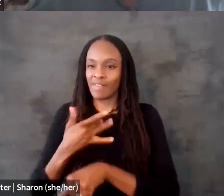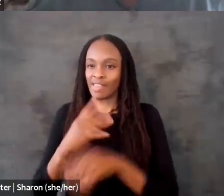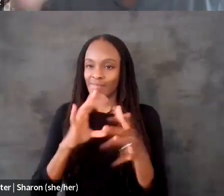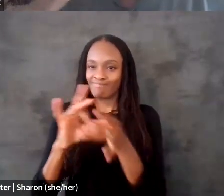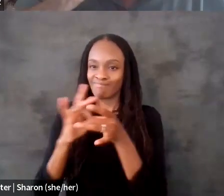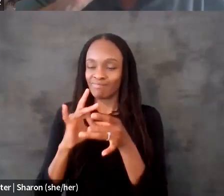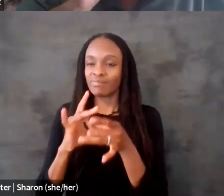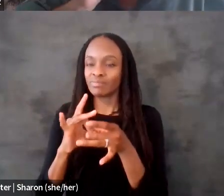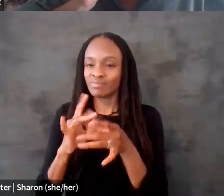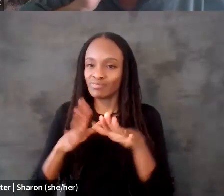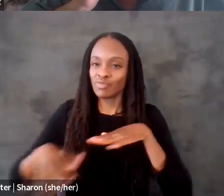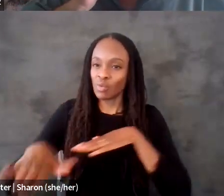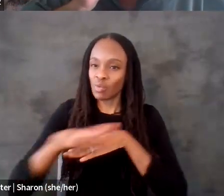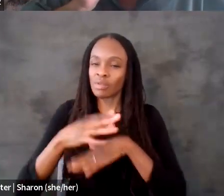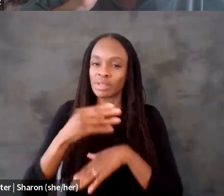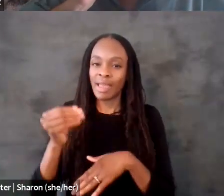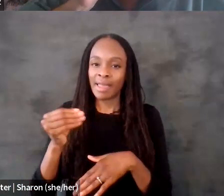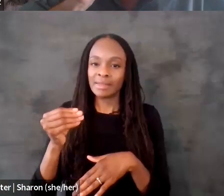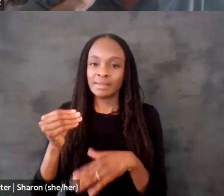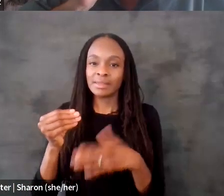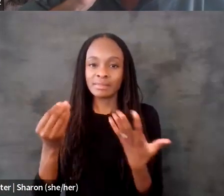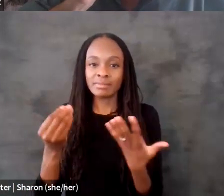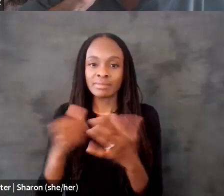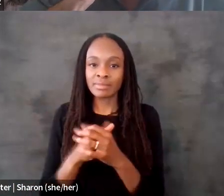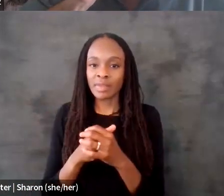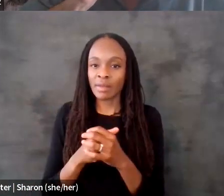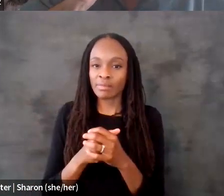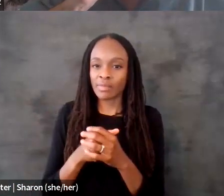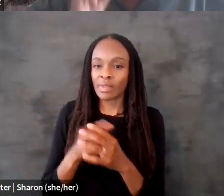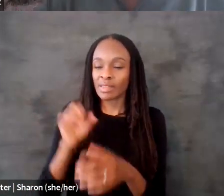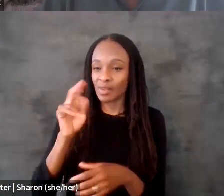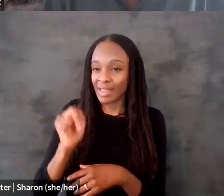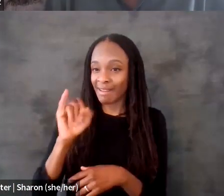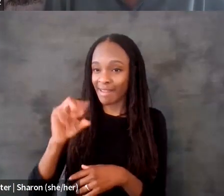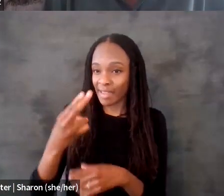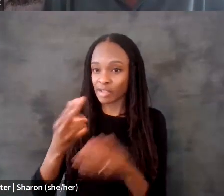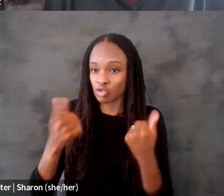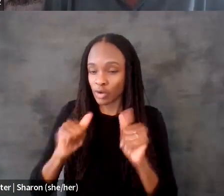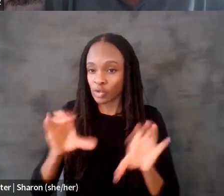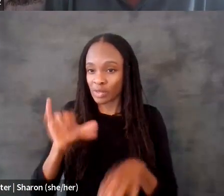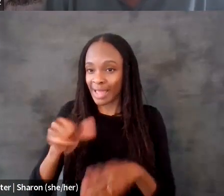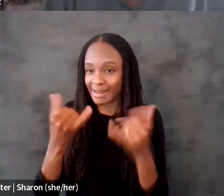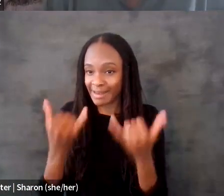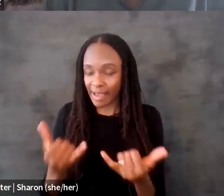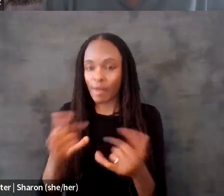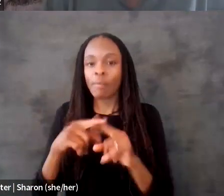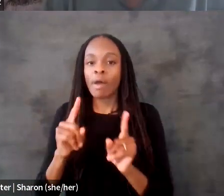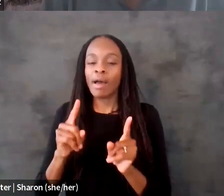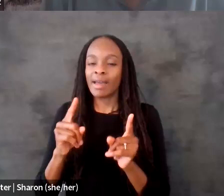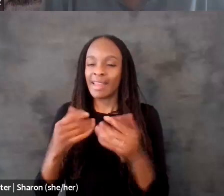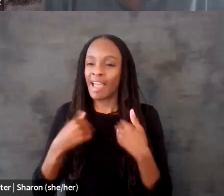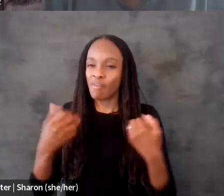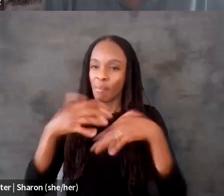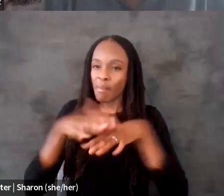the spectrum. NSF is trying to do that now, and so is NIH. But we also need these mainstream ways of